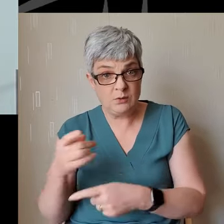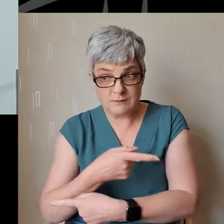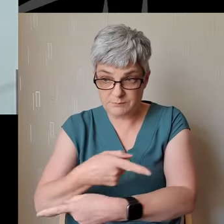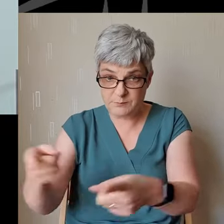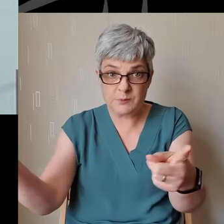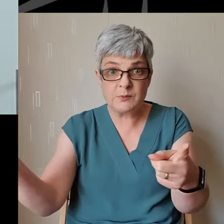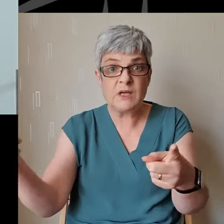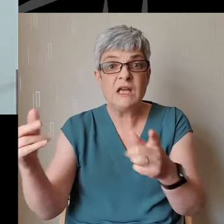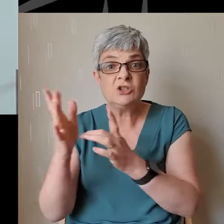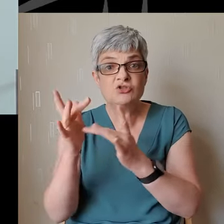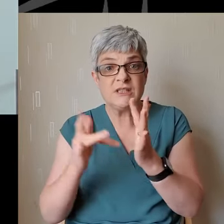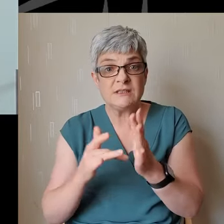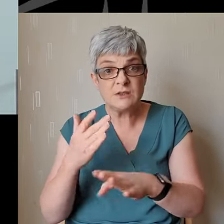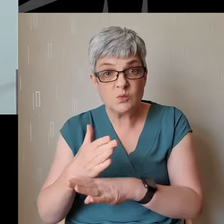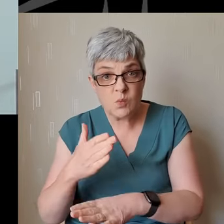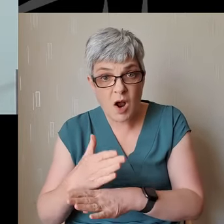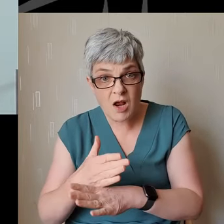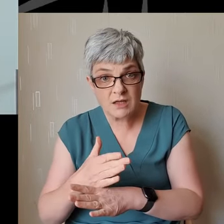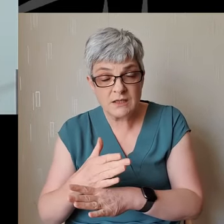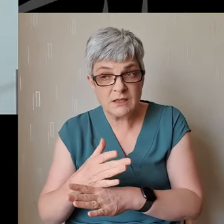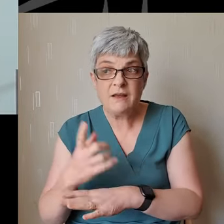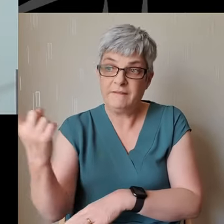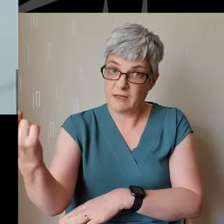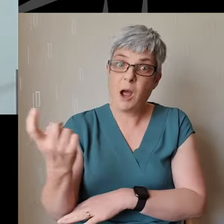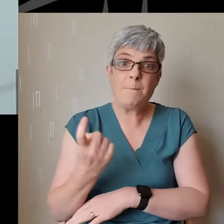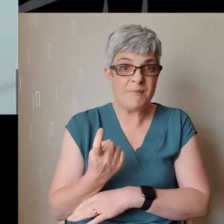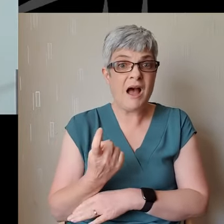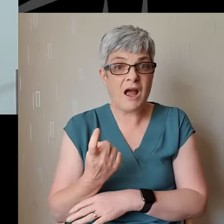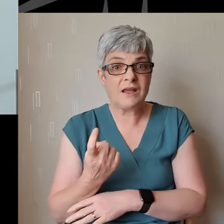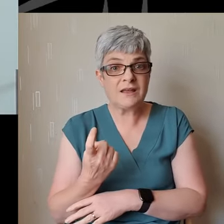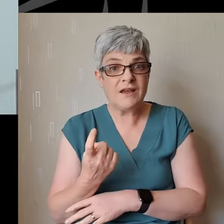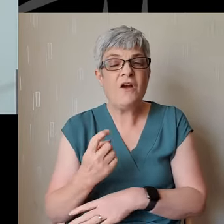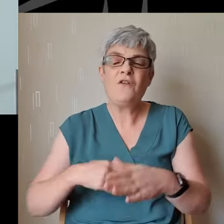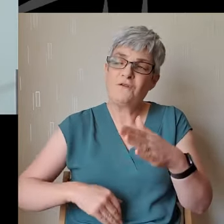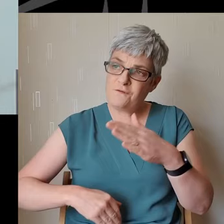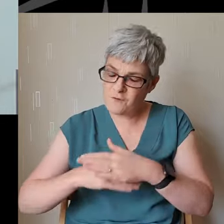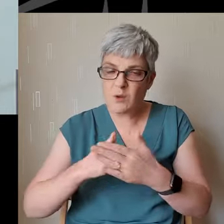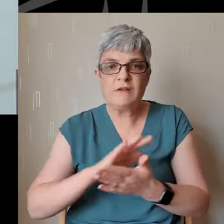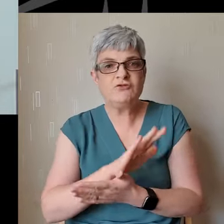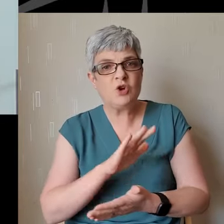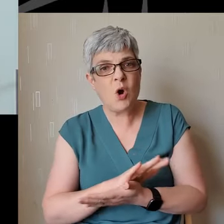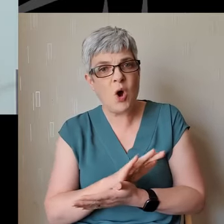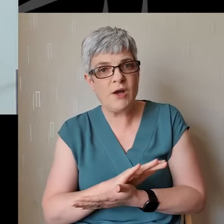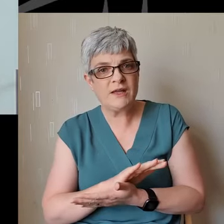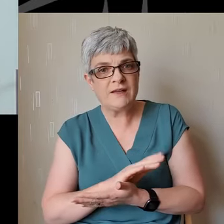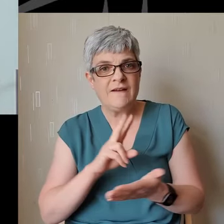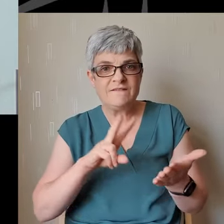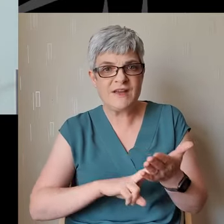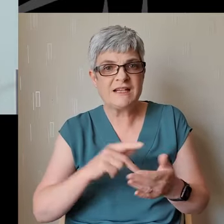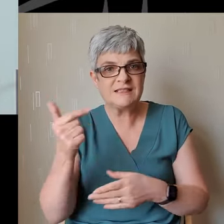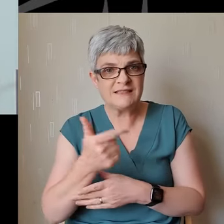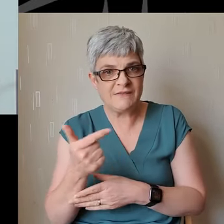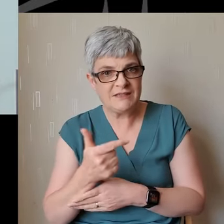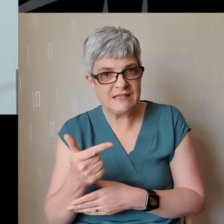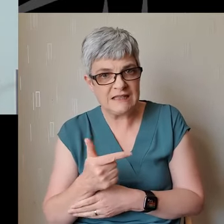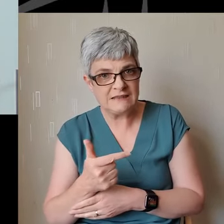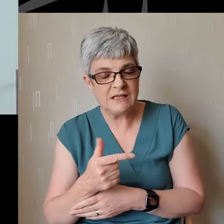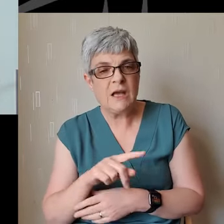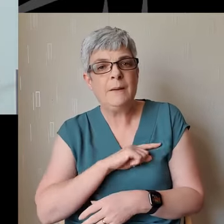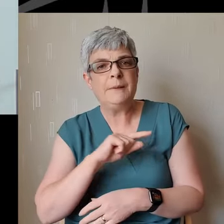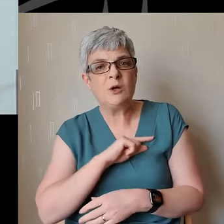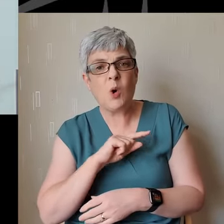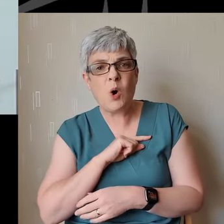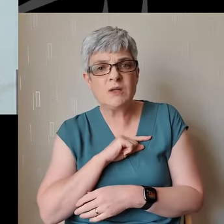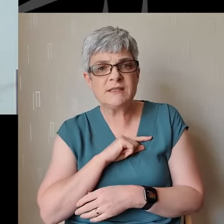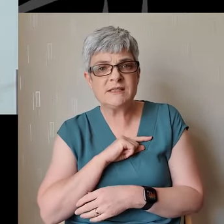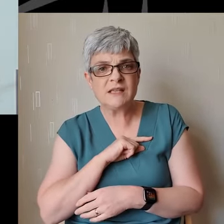do Jesus' work, sent out in mission, they come back, we're told, full of joy, verse 17 of chapter 10, because they were